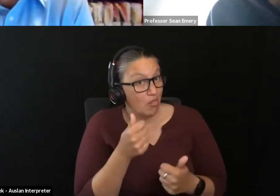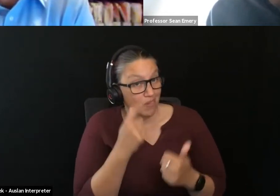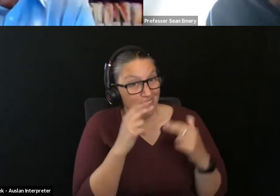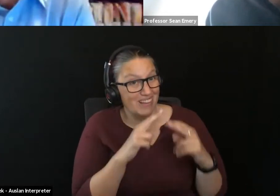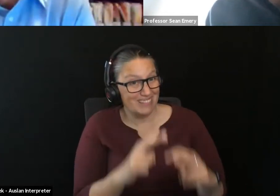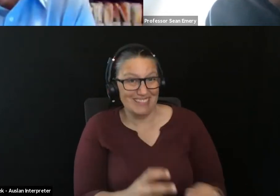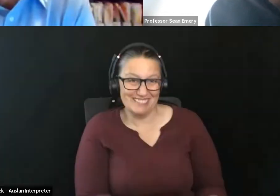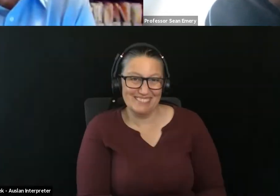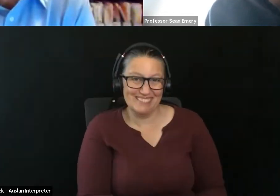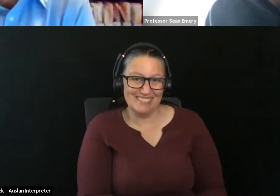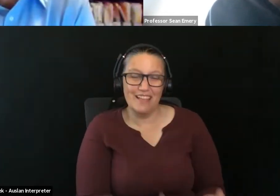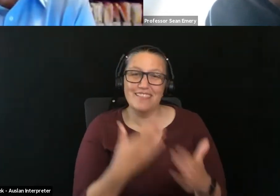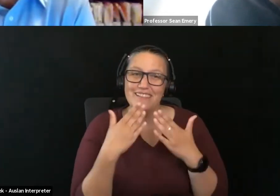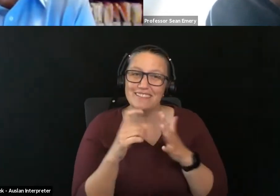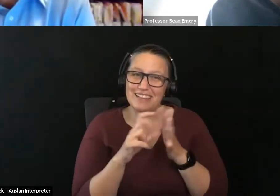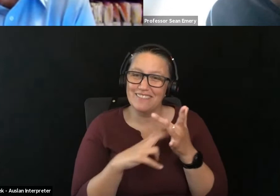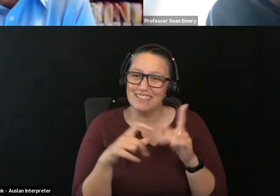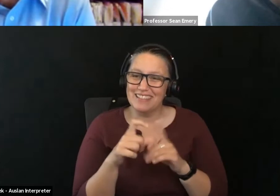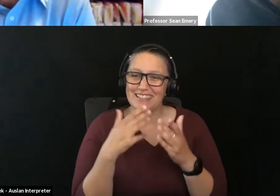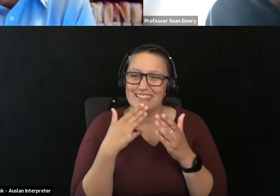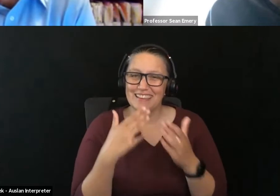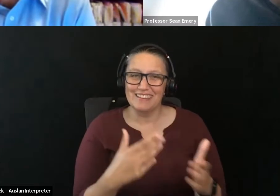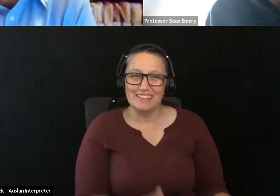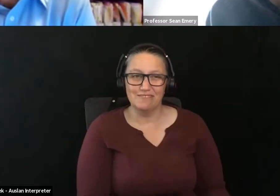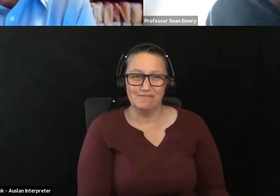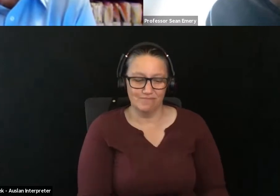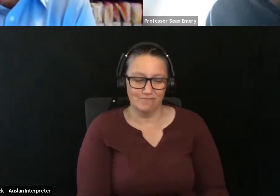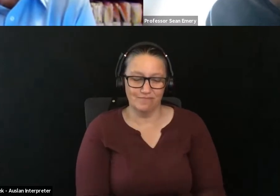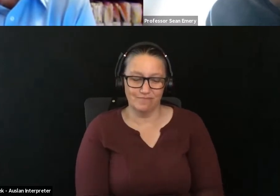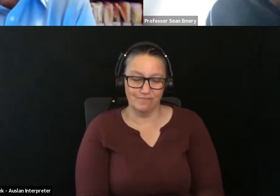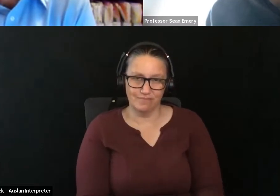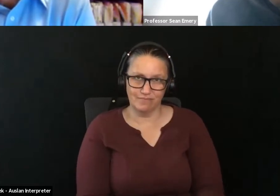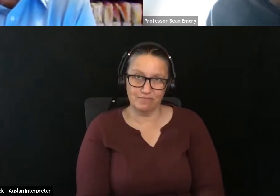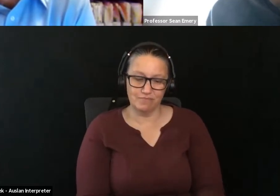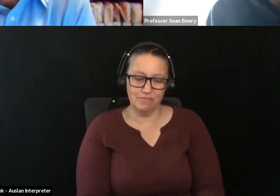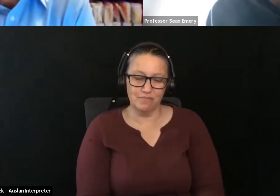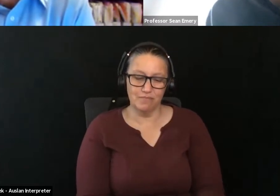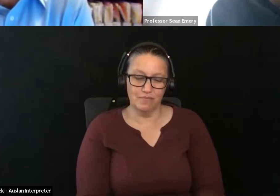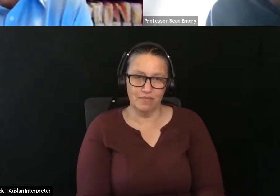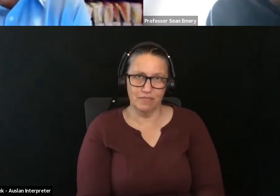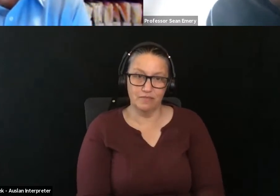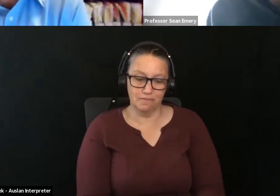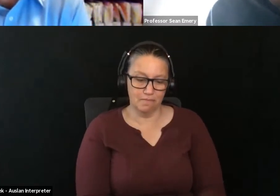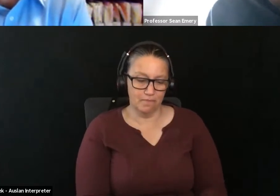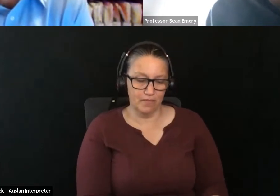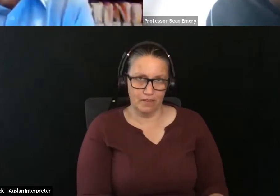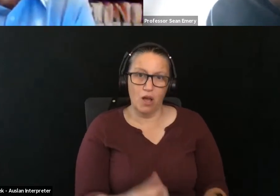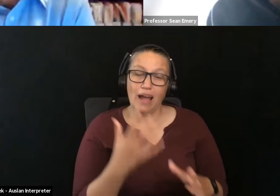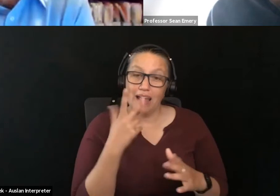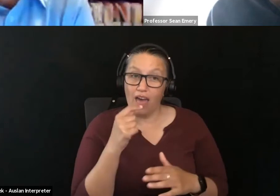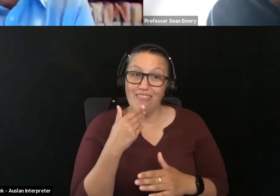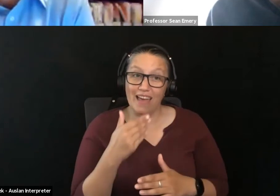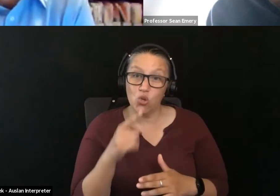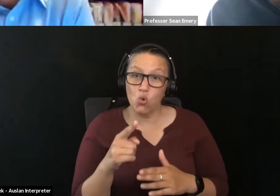and try. David, can I thank you on behalf of NDARC, the University of New South Wales, and the audience with whom you've discussed